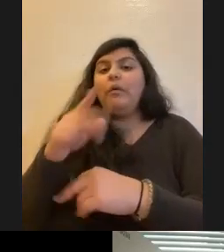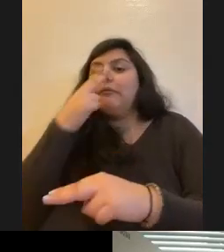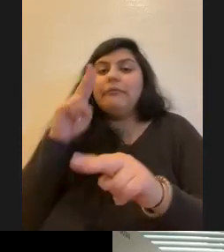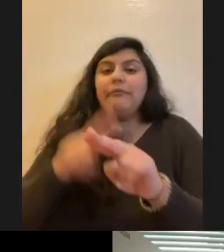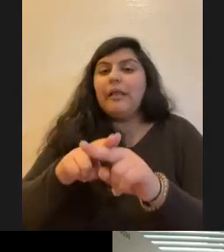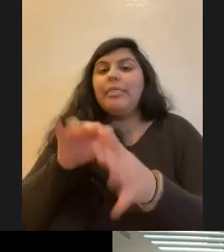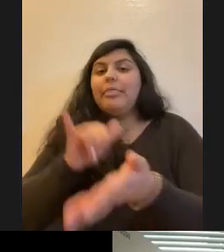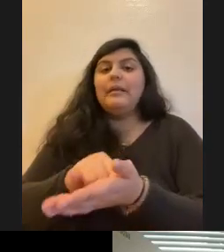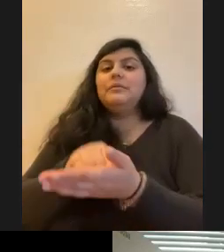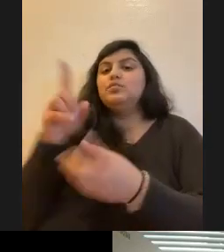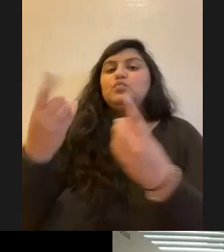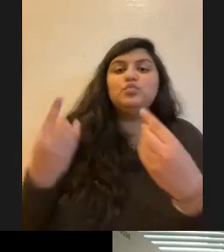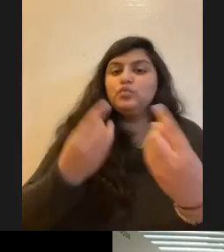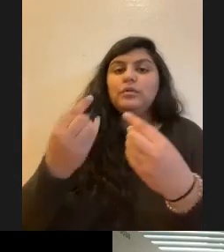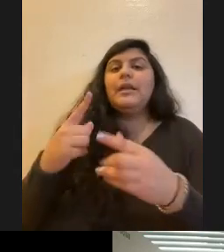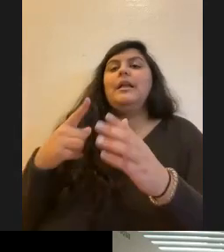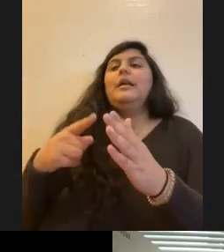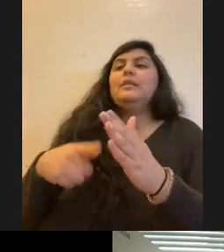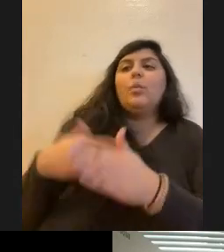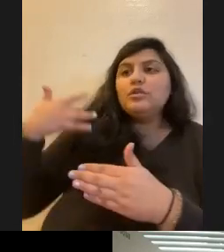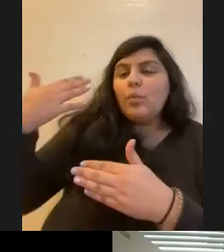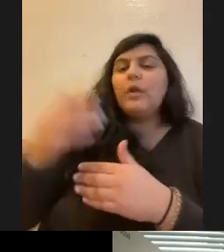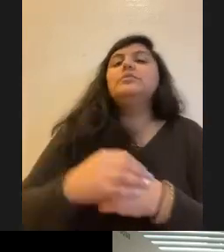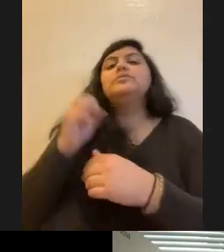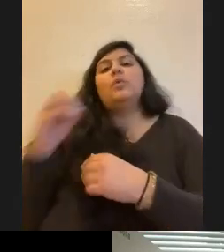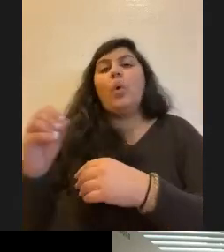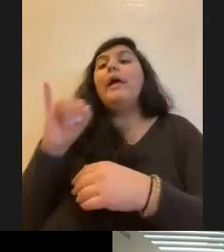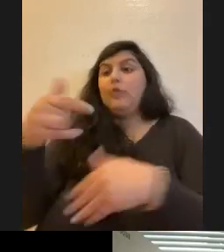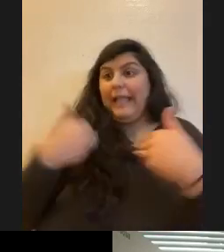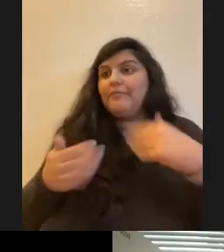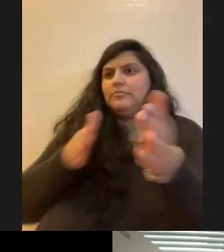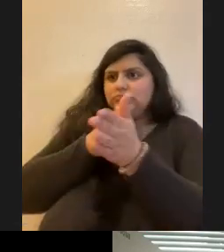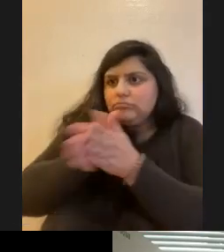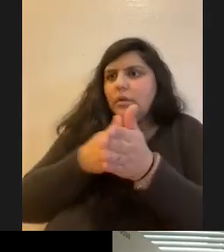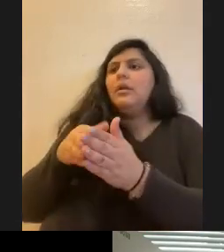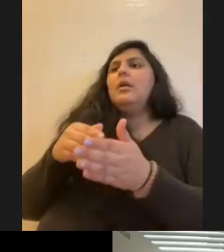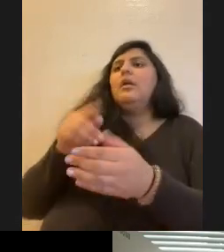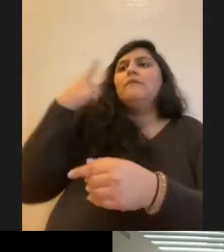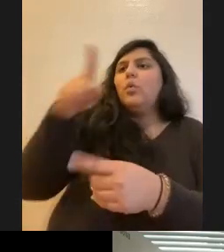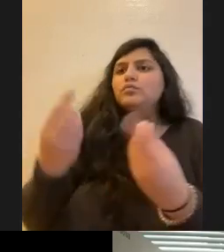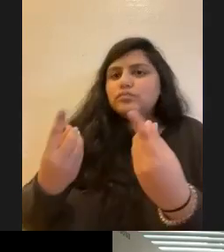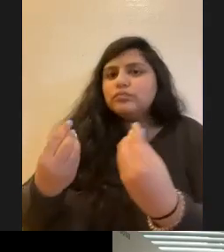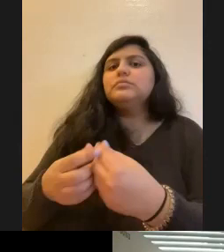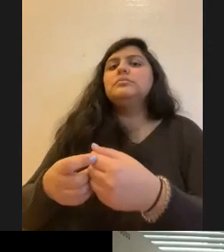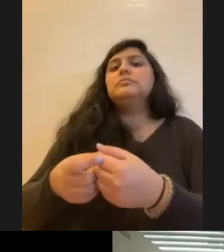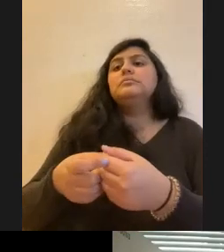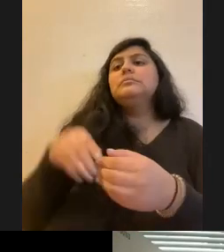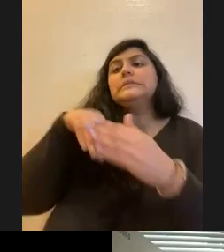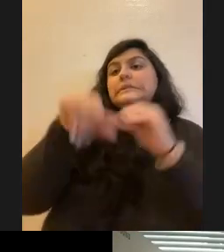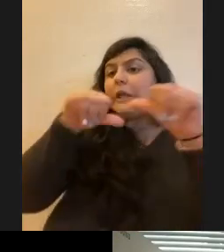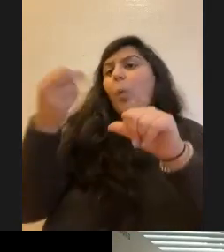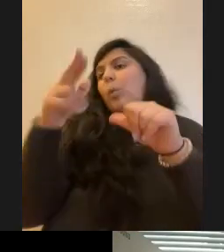you do every once in a while. But if you have that passion for what you do, be it science or anything